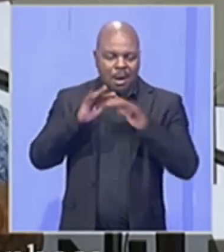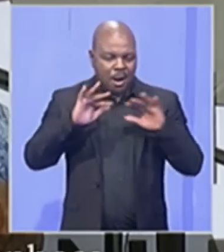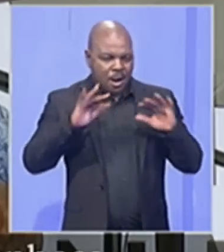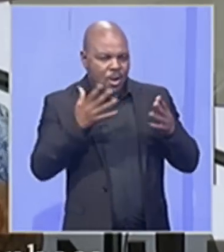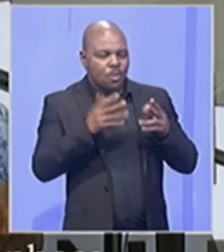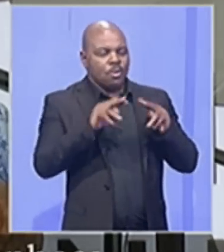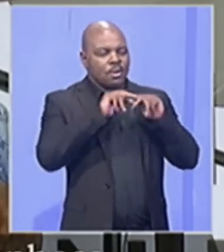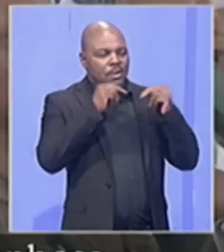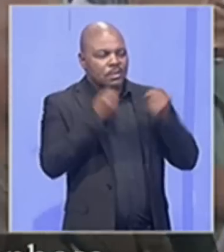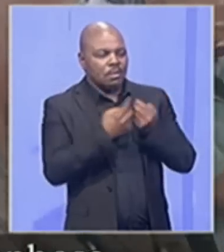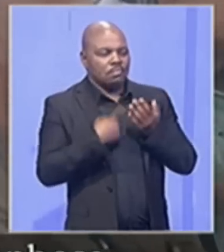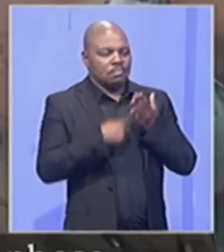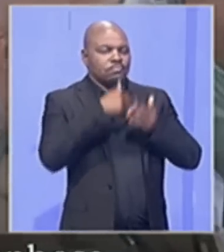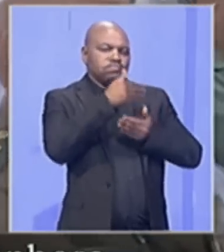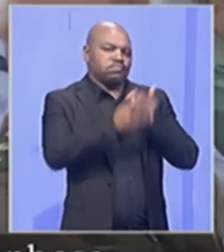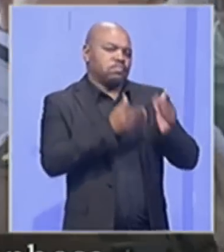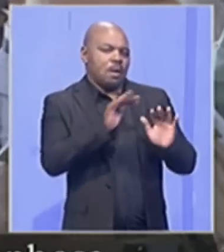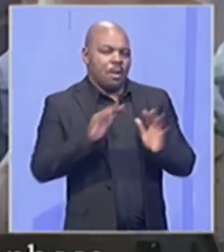dialogue process.